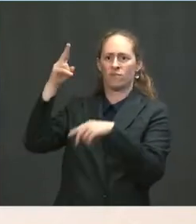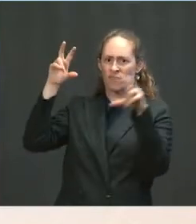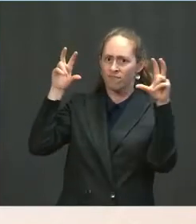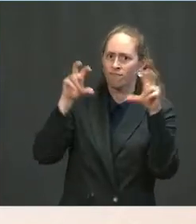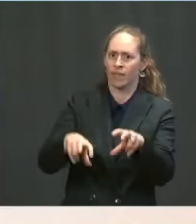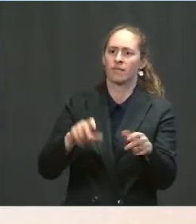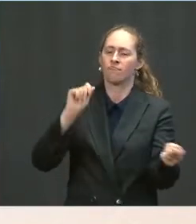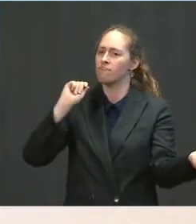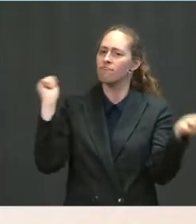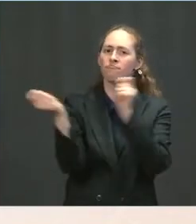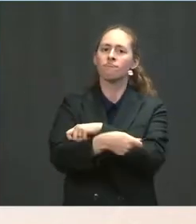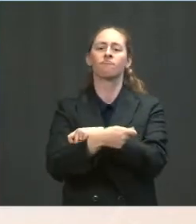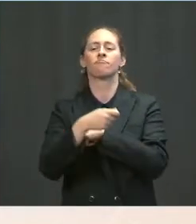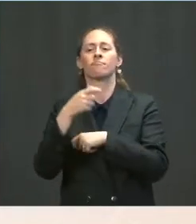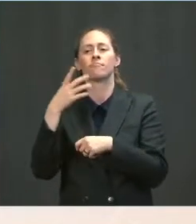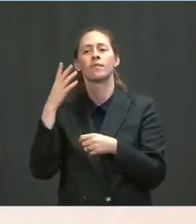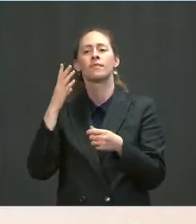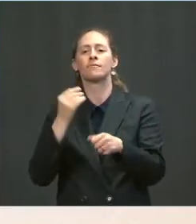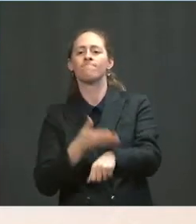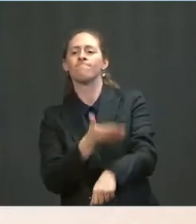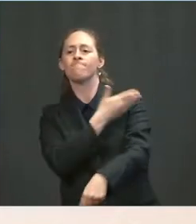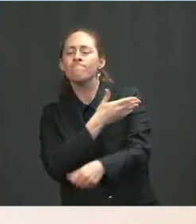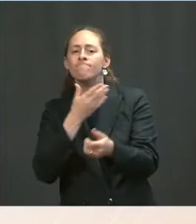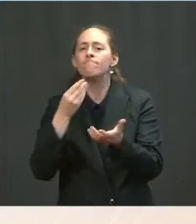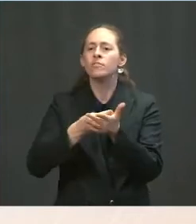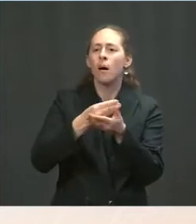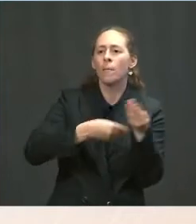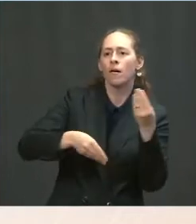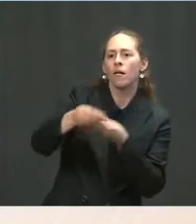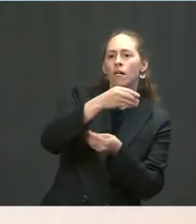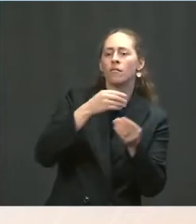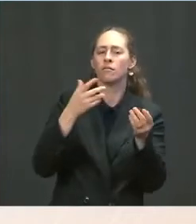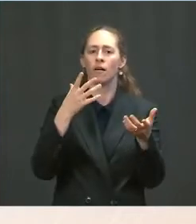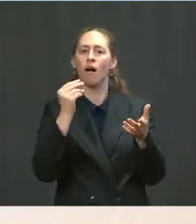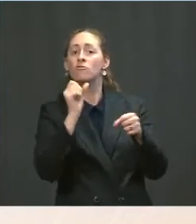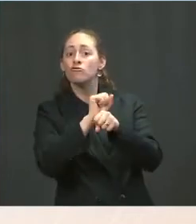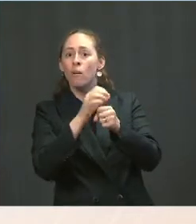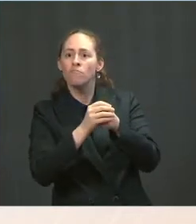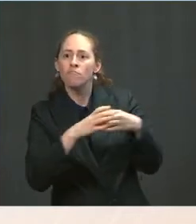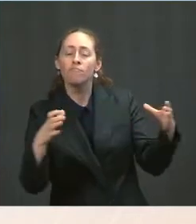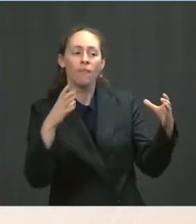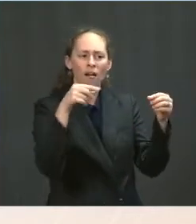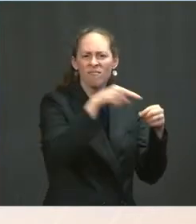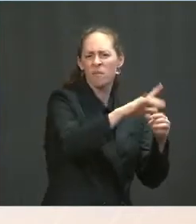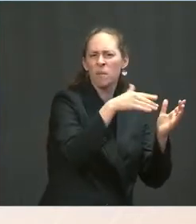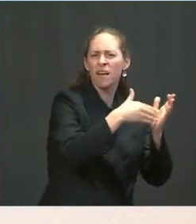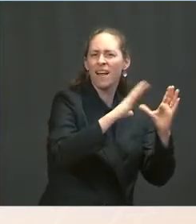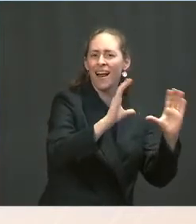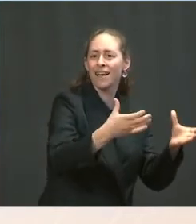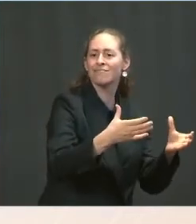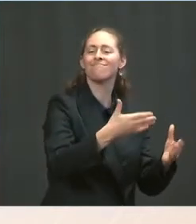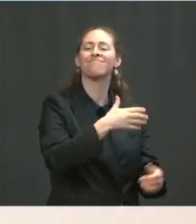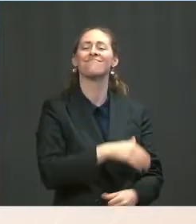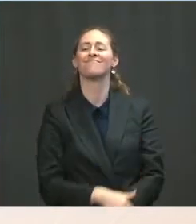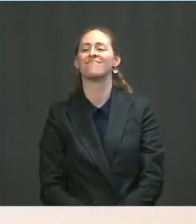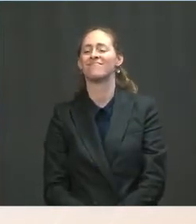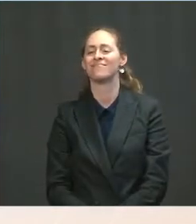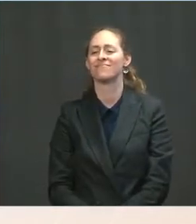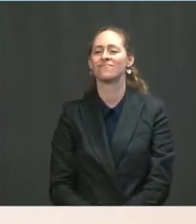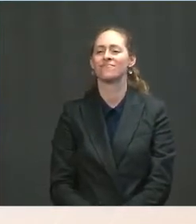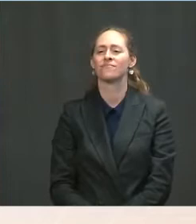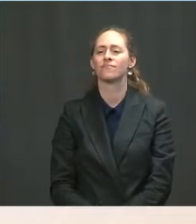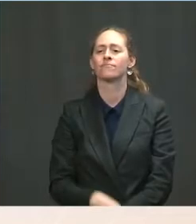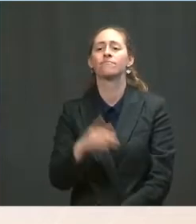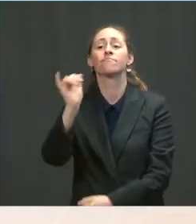and create good paying middle-class jobs. Also next week, the President will meet with Dr. Eric Lander, his